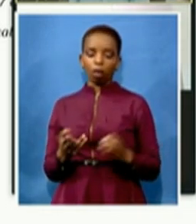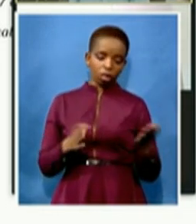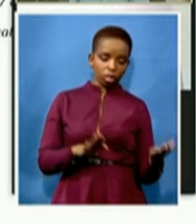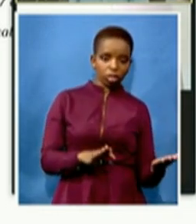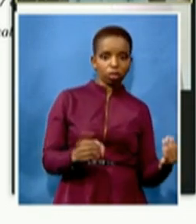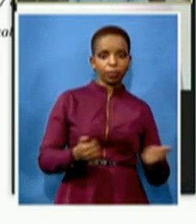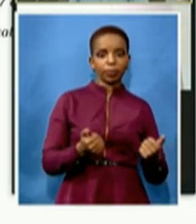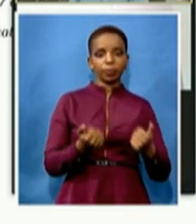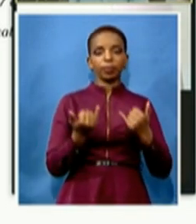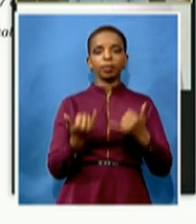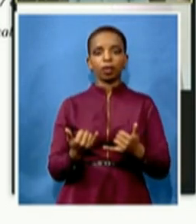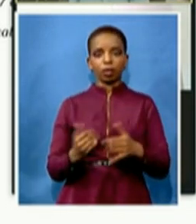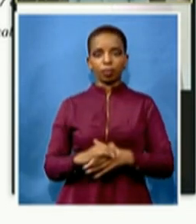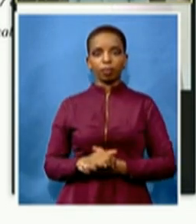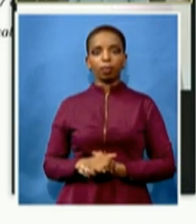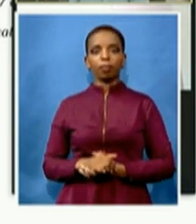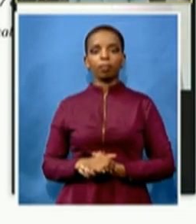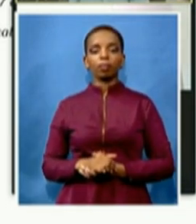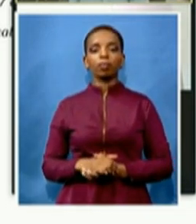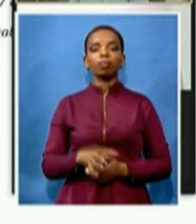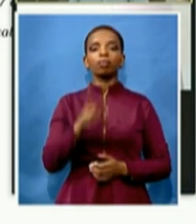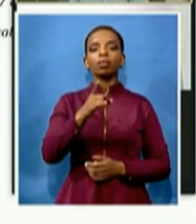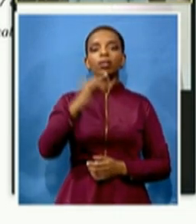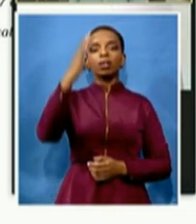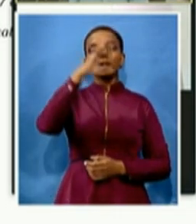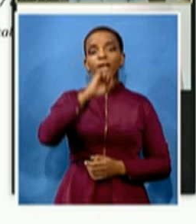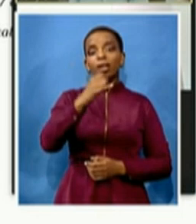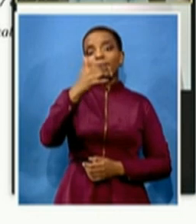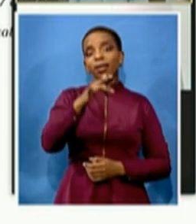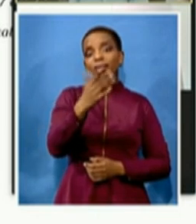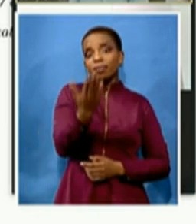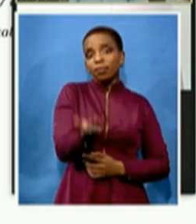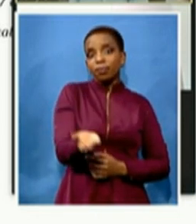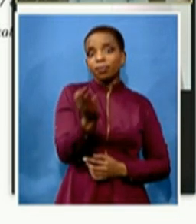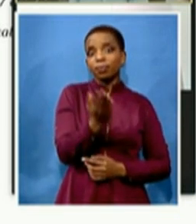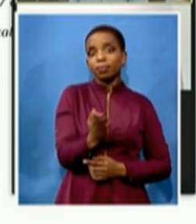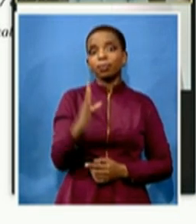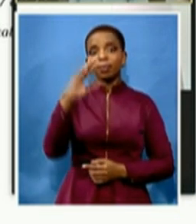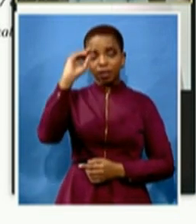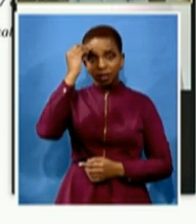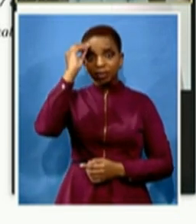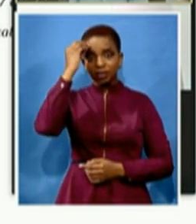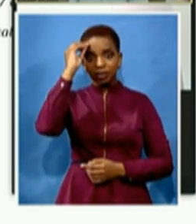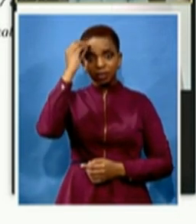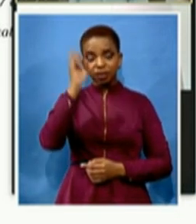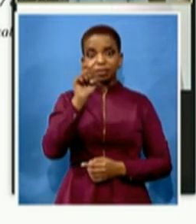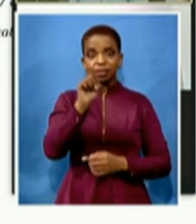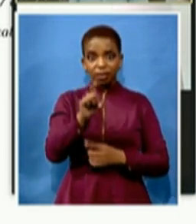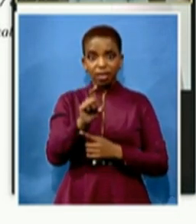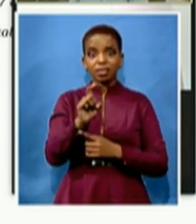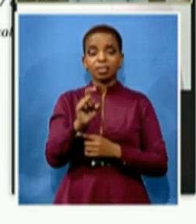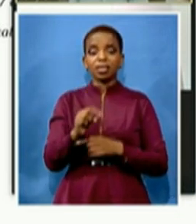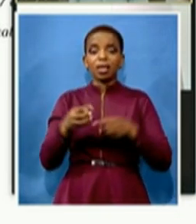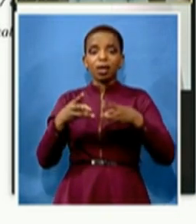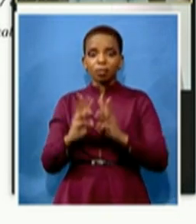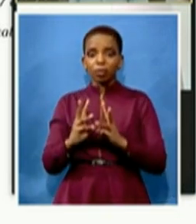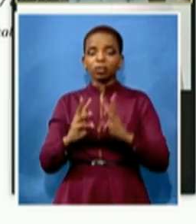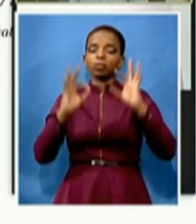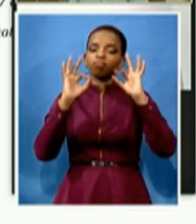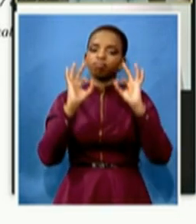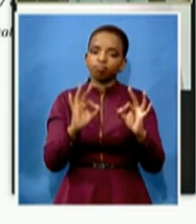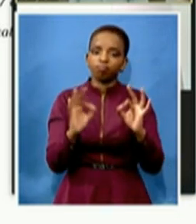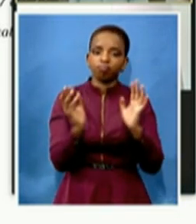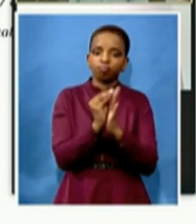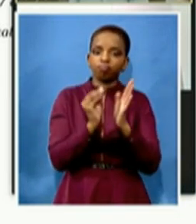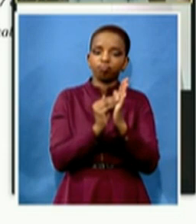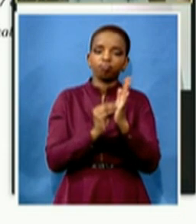all are interested, the model is fairly well documented, and I can send you links to those documents if you would like to interrogate that